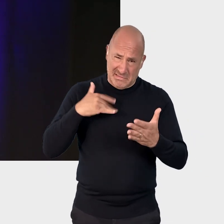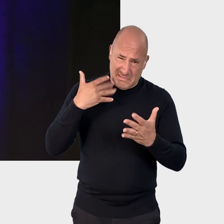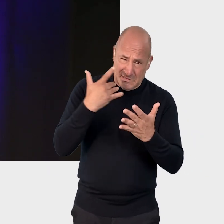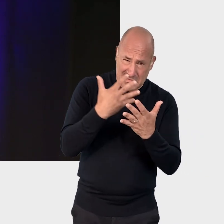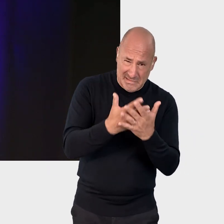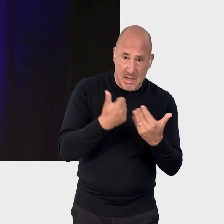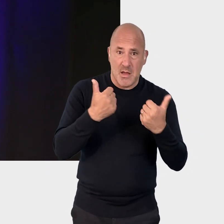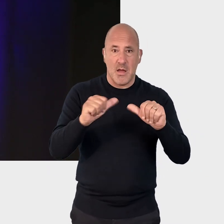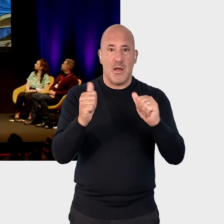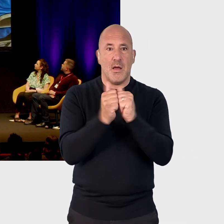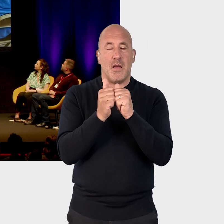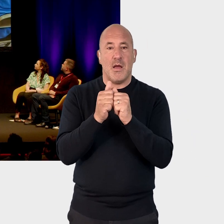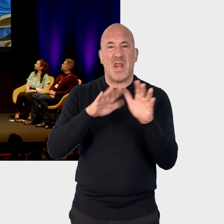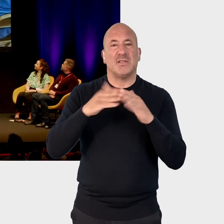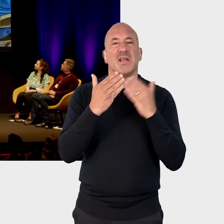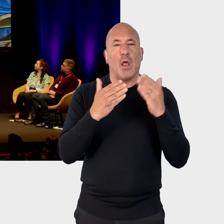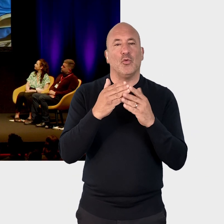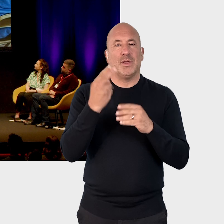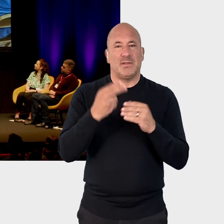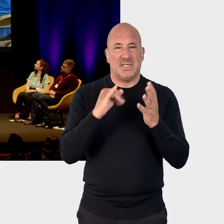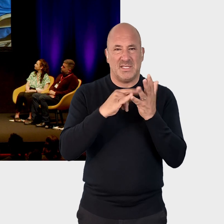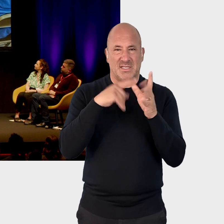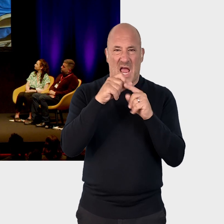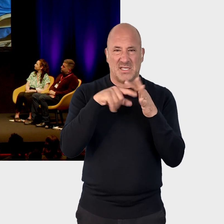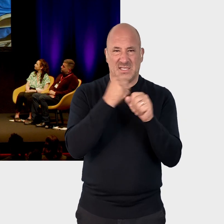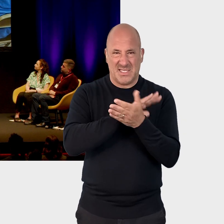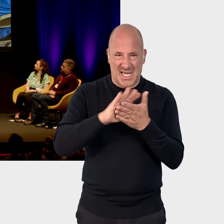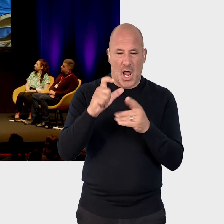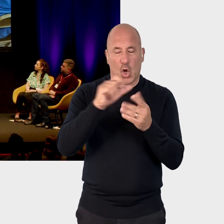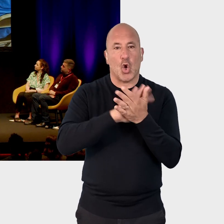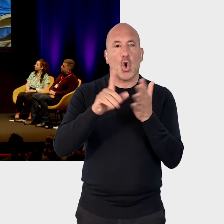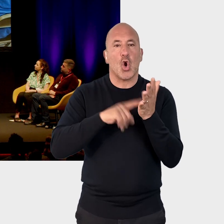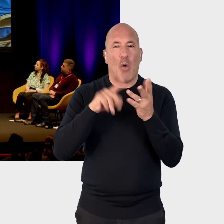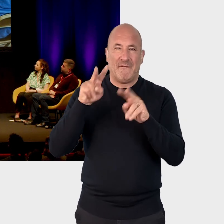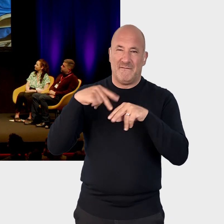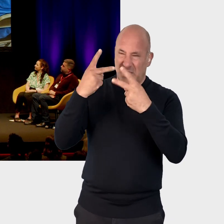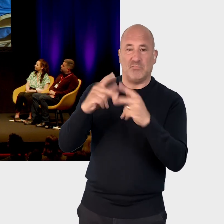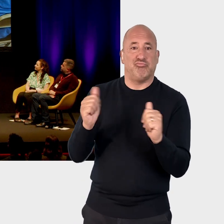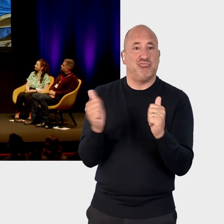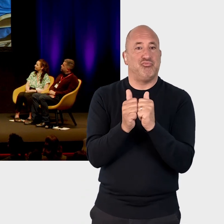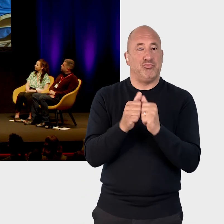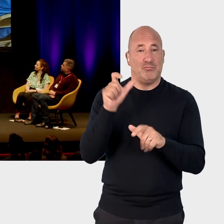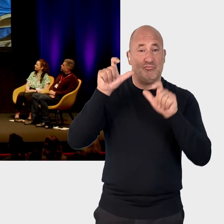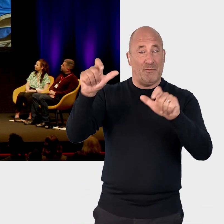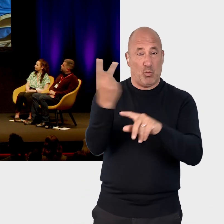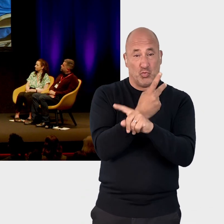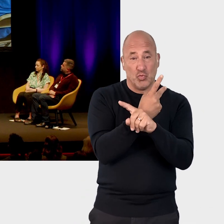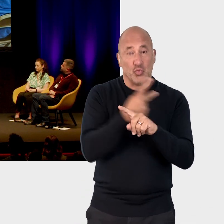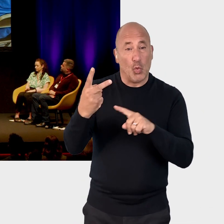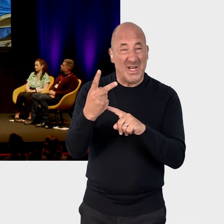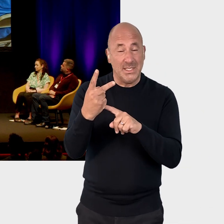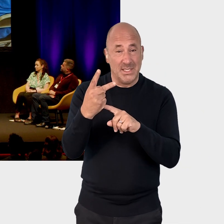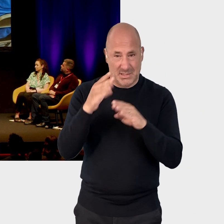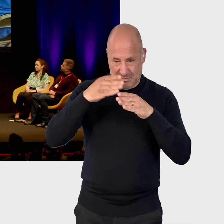after a period of discussion and a site visit from the National Gallery's artists, Sade and Chloe, the Art Road Trip